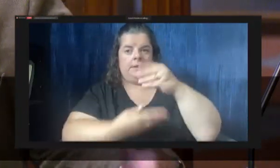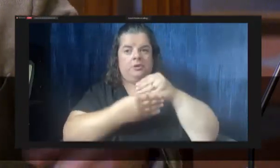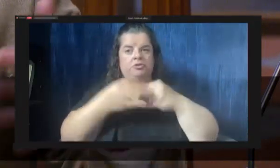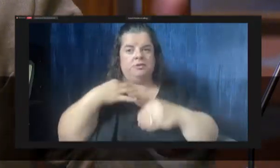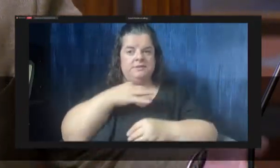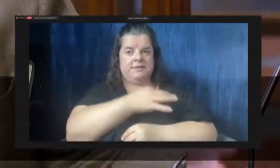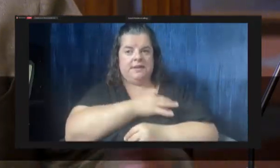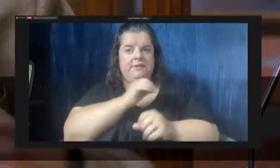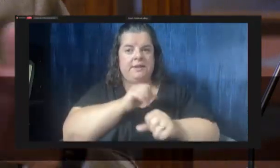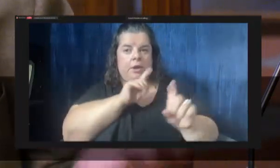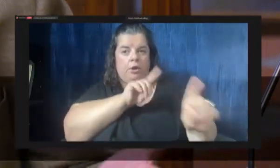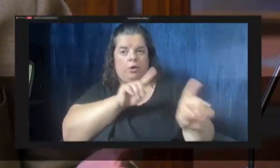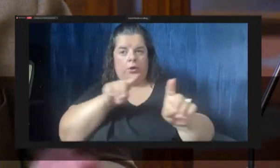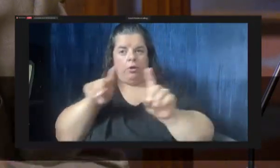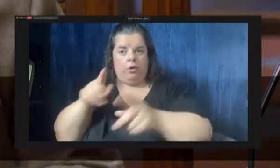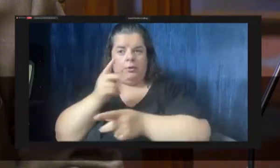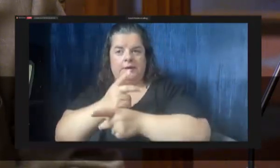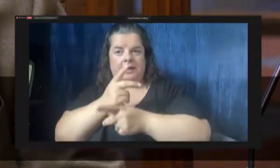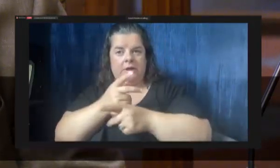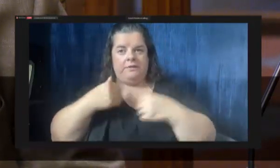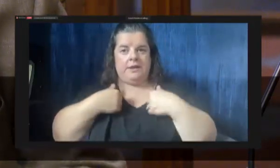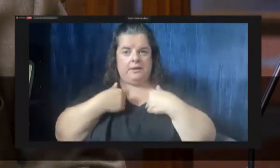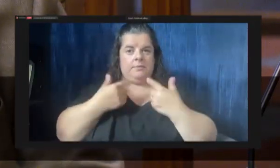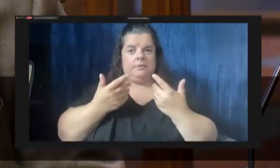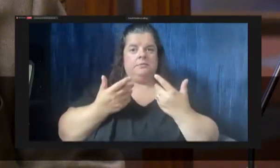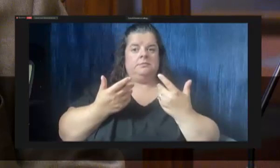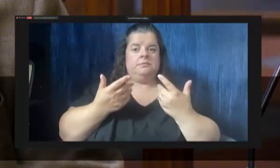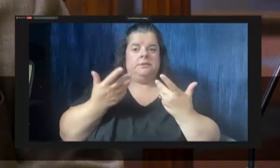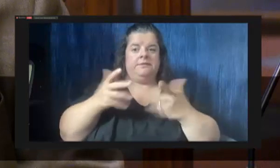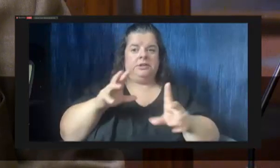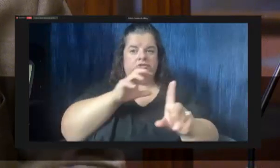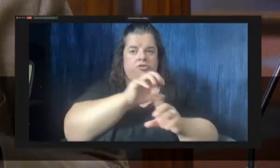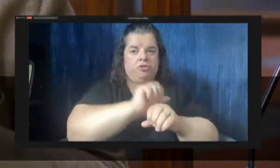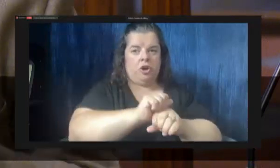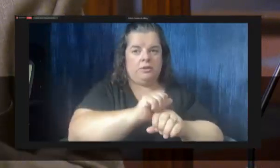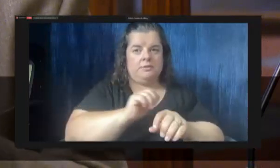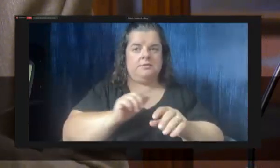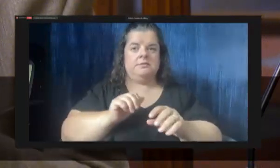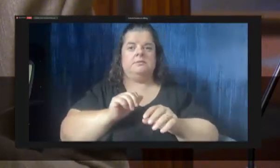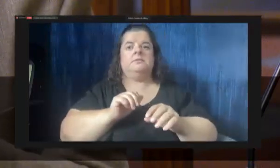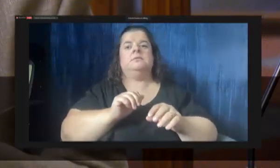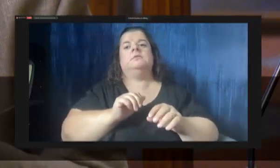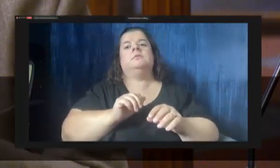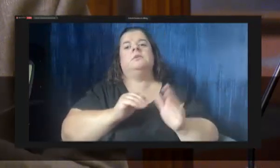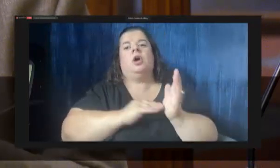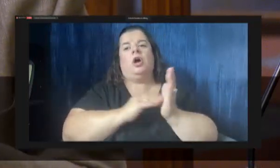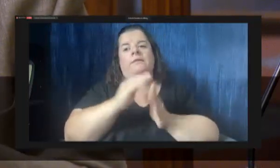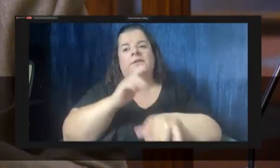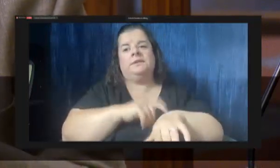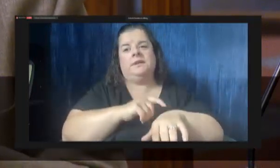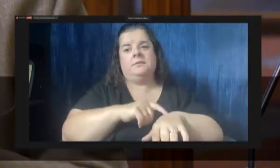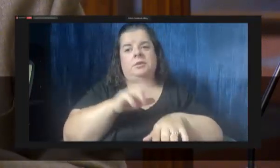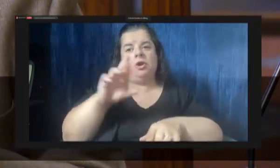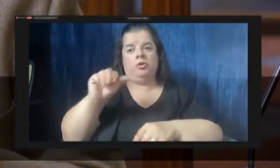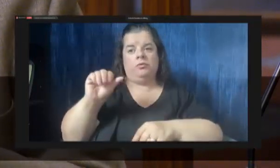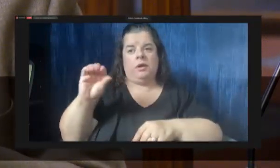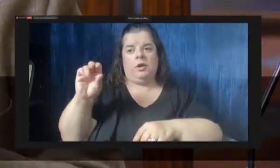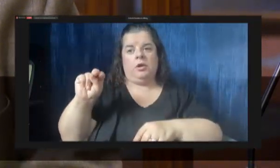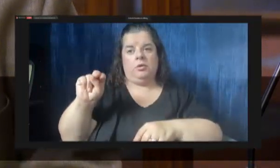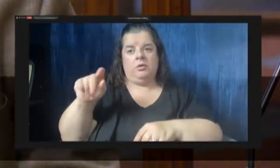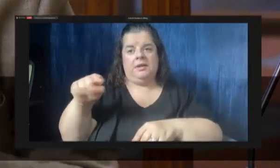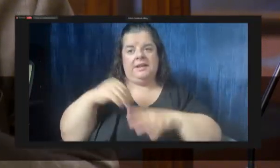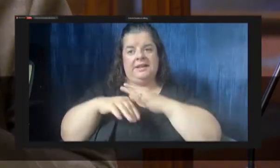go out and deal with the animals that were caught in the traps. And then oftentimes, the raccoons are in vacant